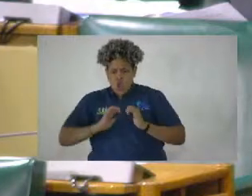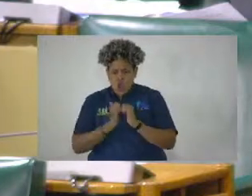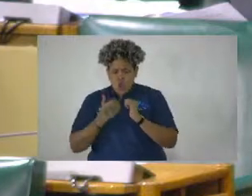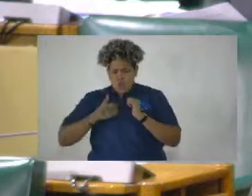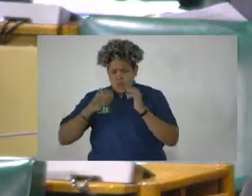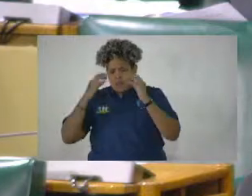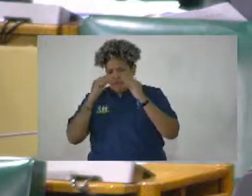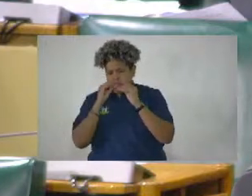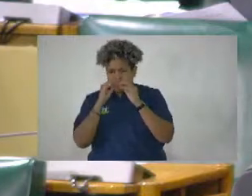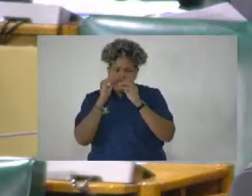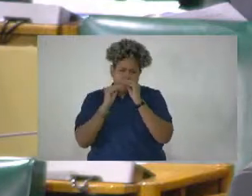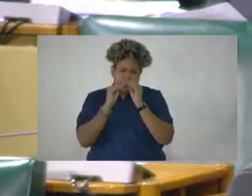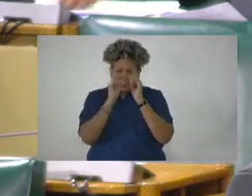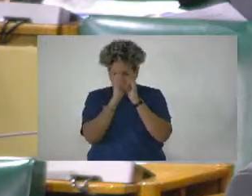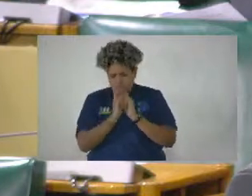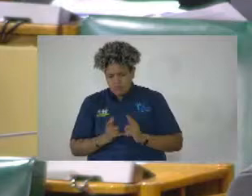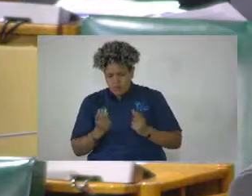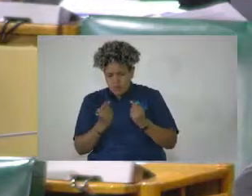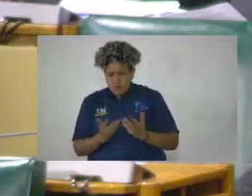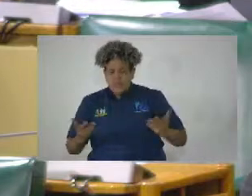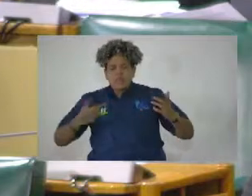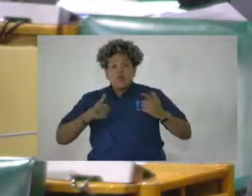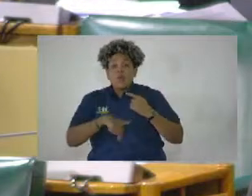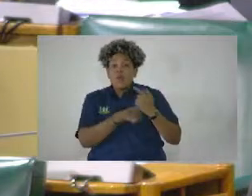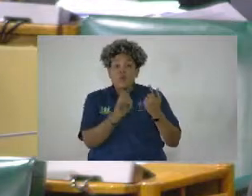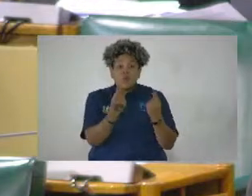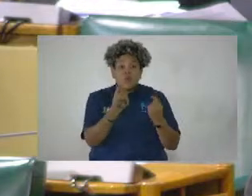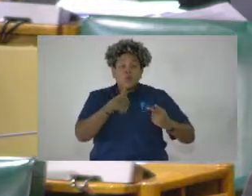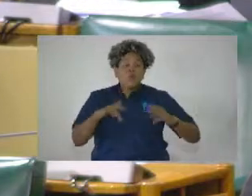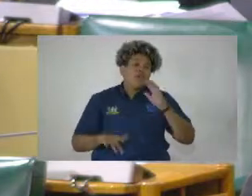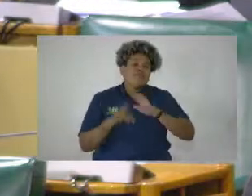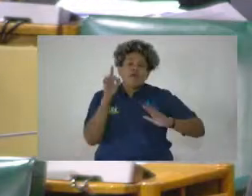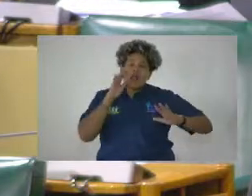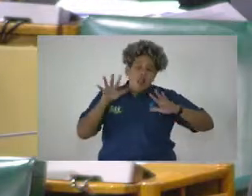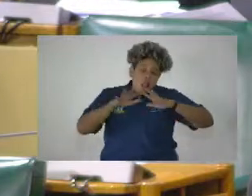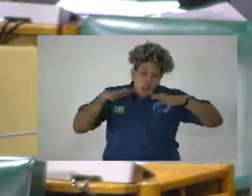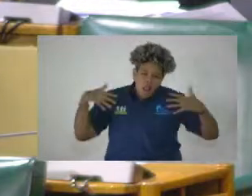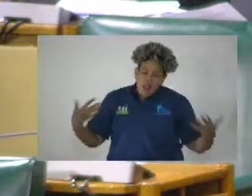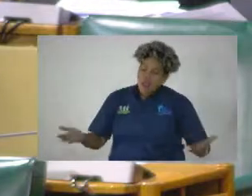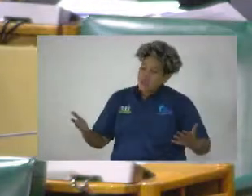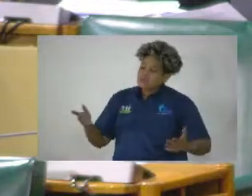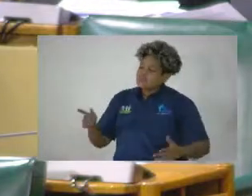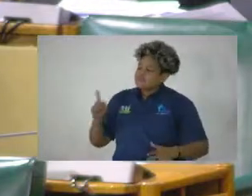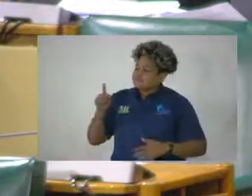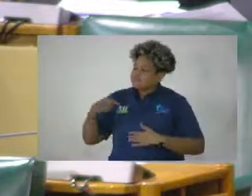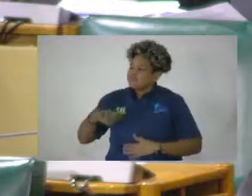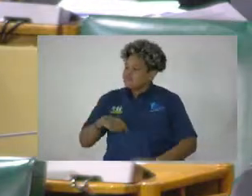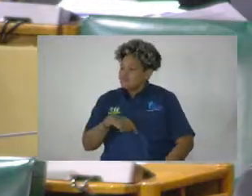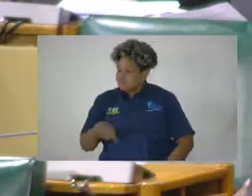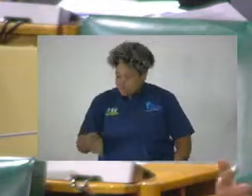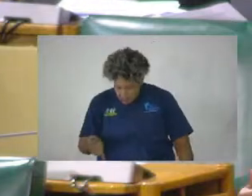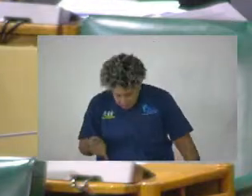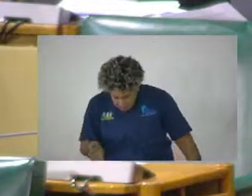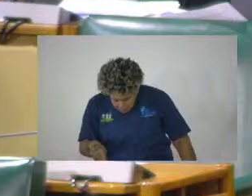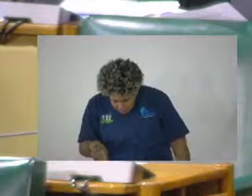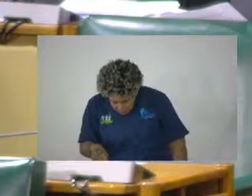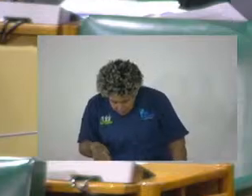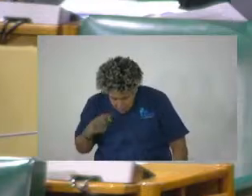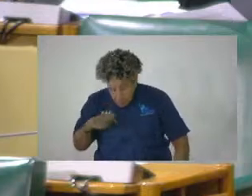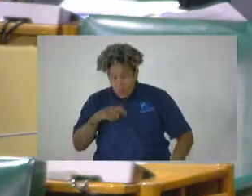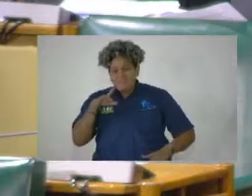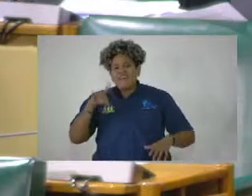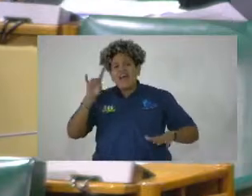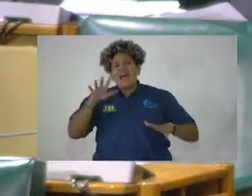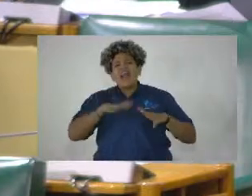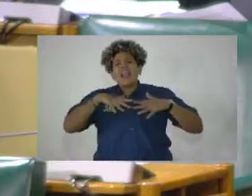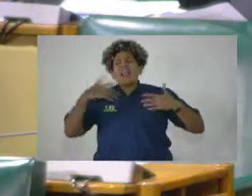things. And when we do so, we will find lots of, like this government has done, Mr. Speaker, lots